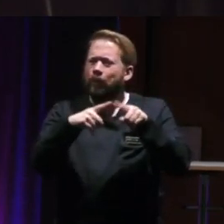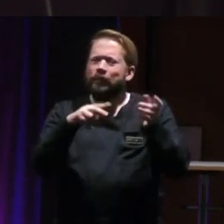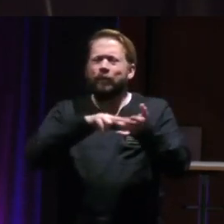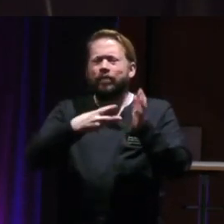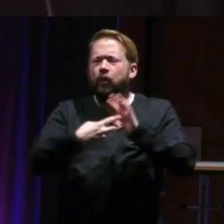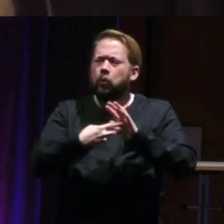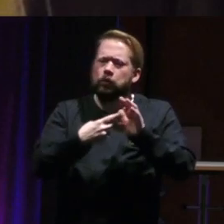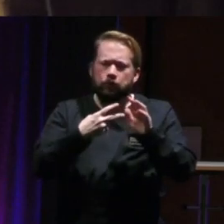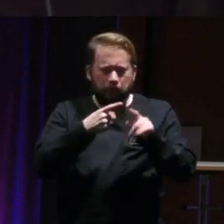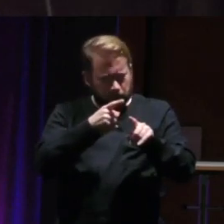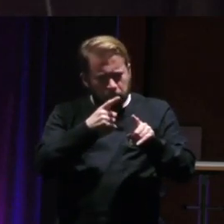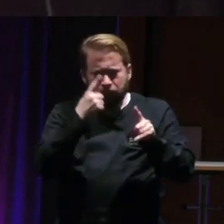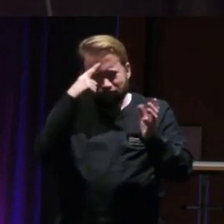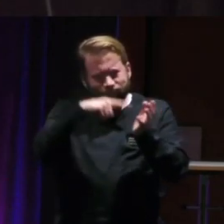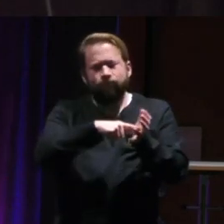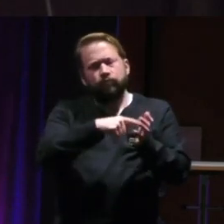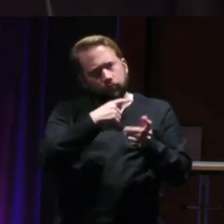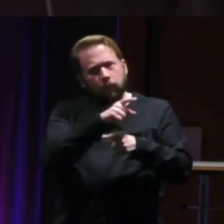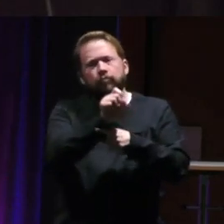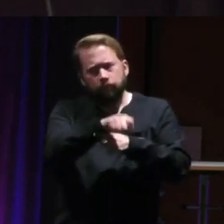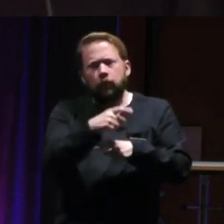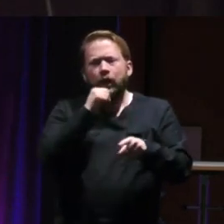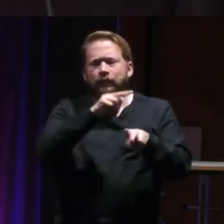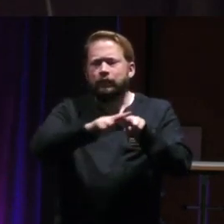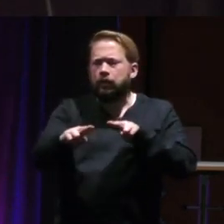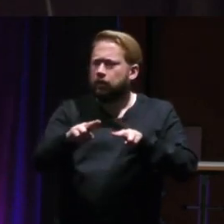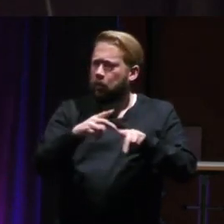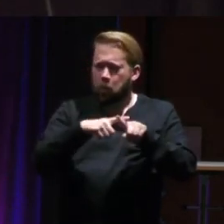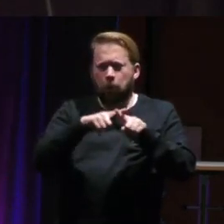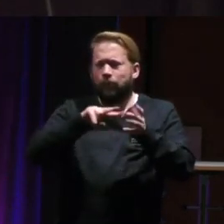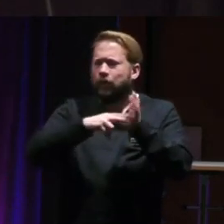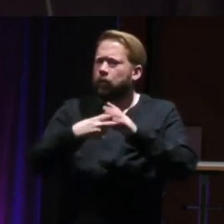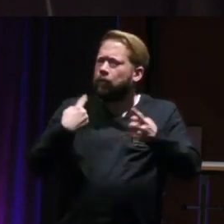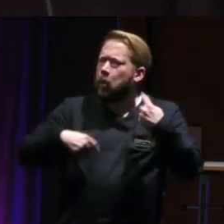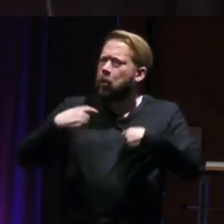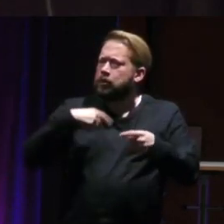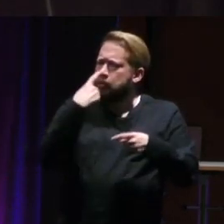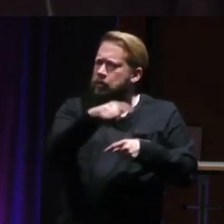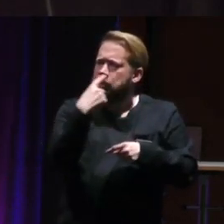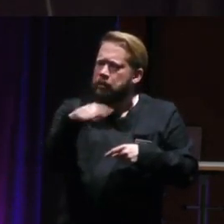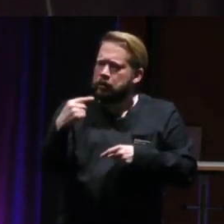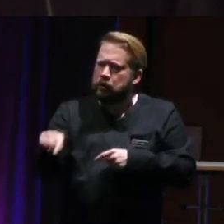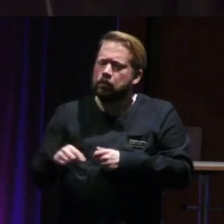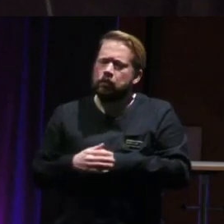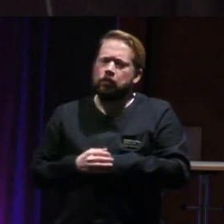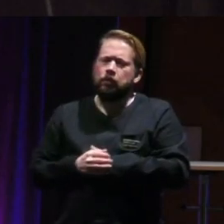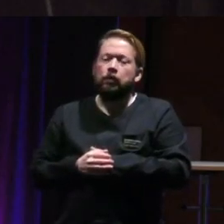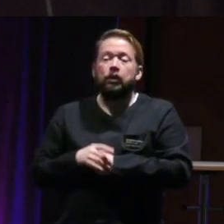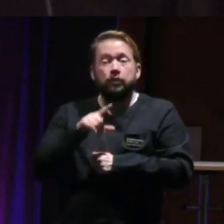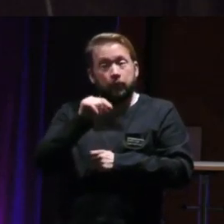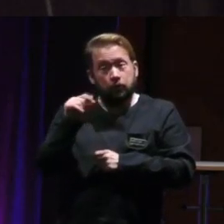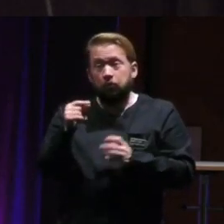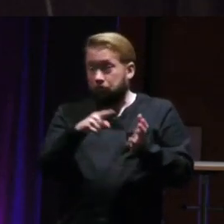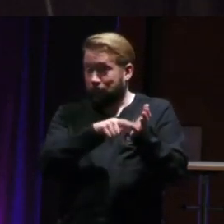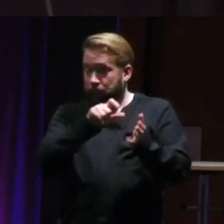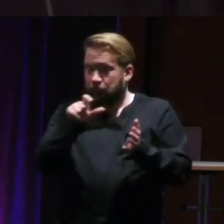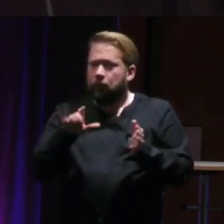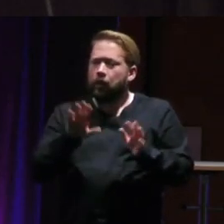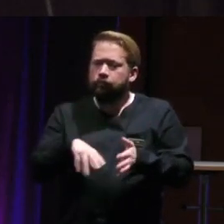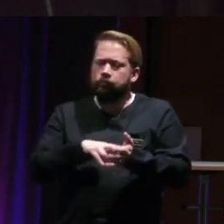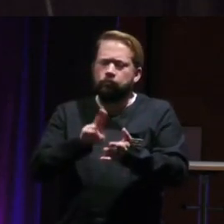And some of the people really wrote that they are like apart, but this is not